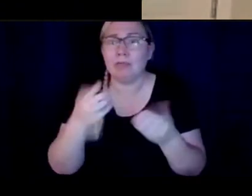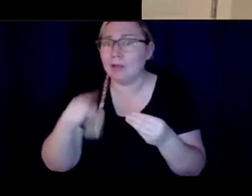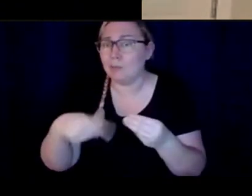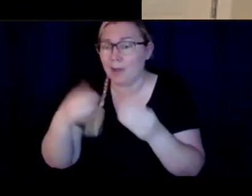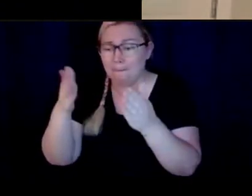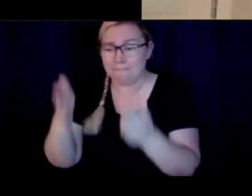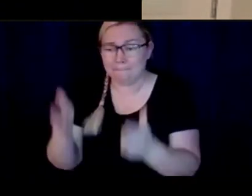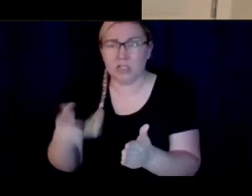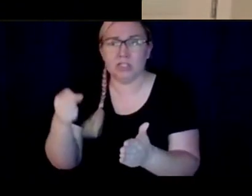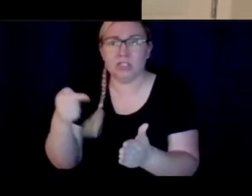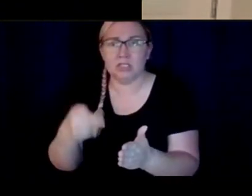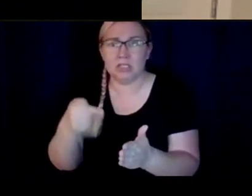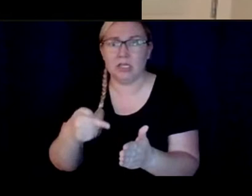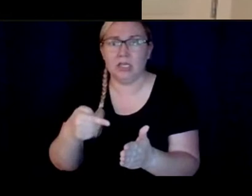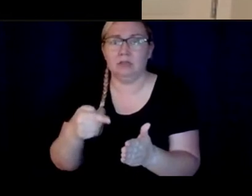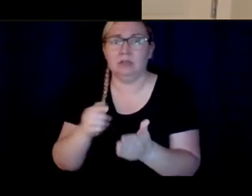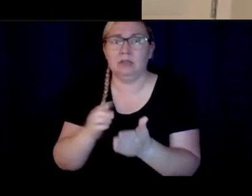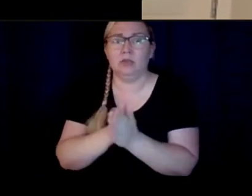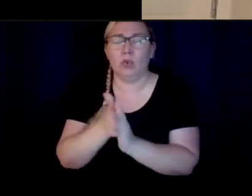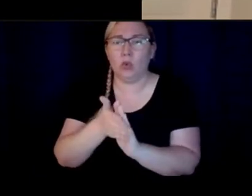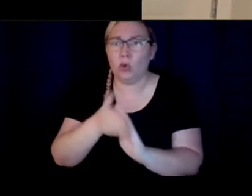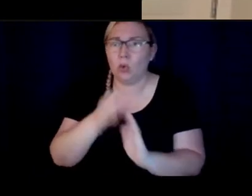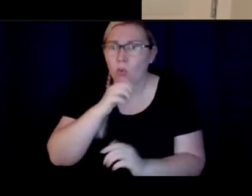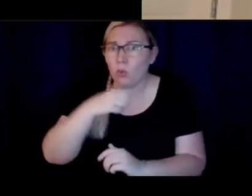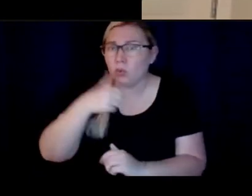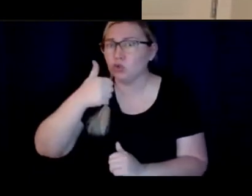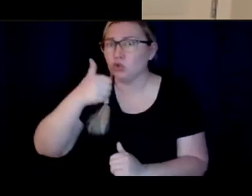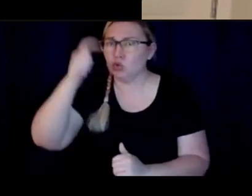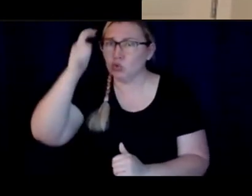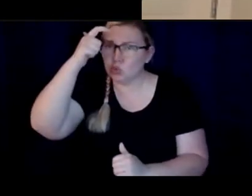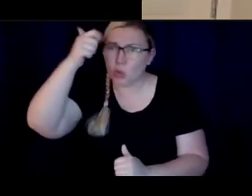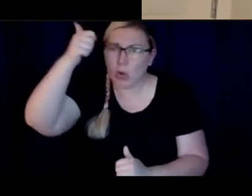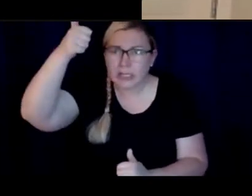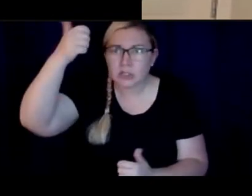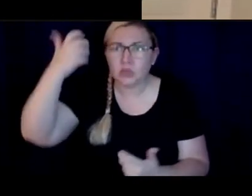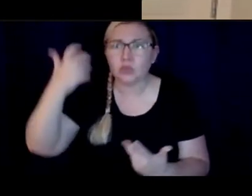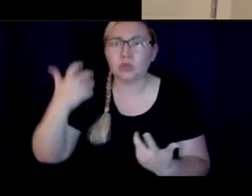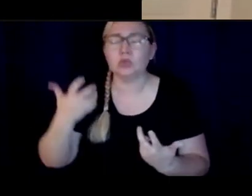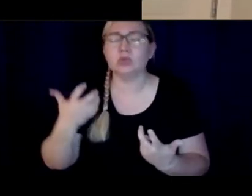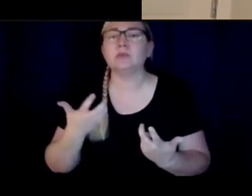whether it's getting older or wiser, but keep growing.